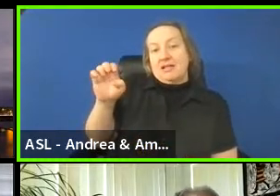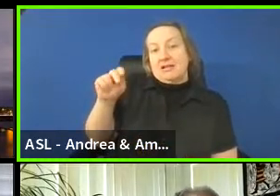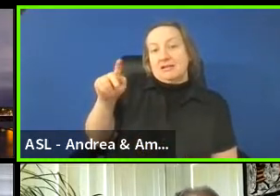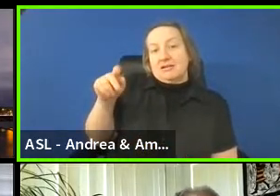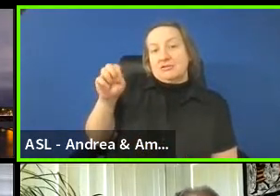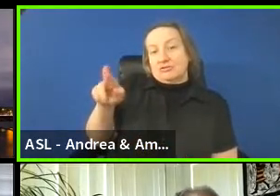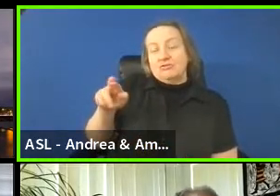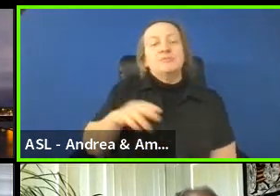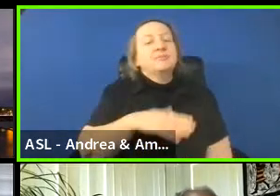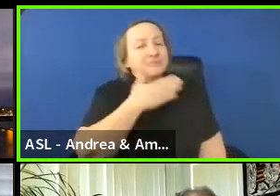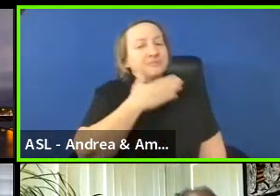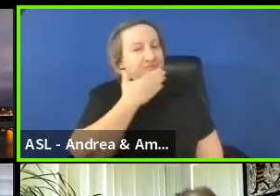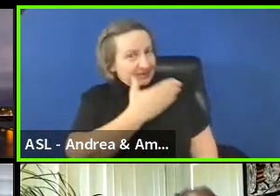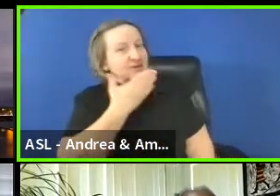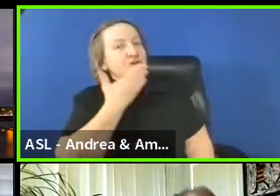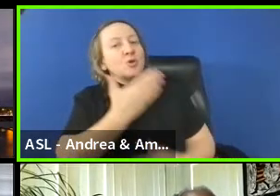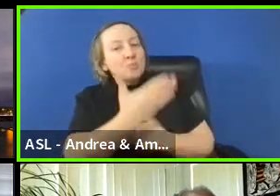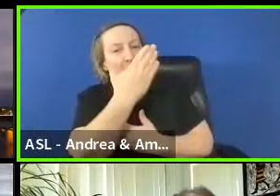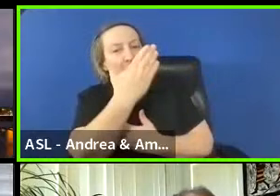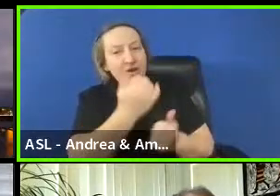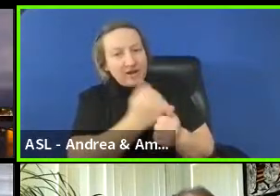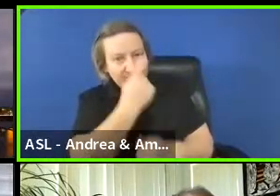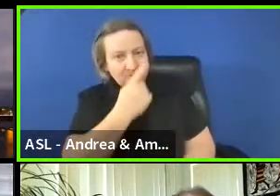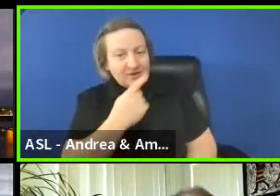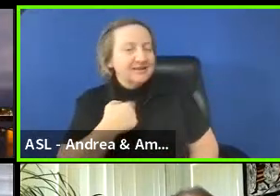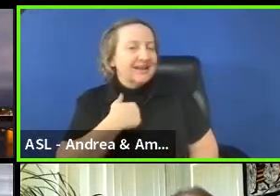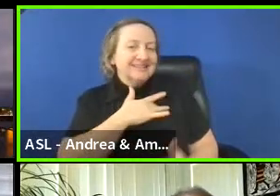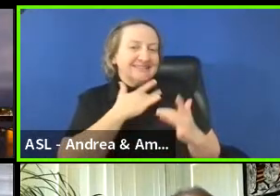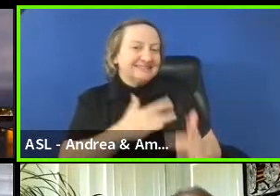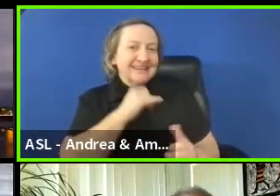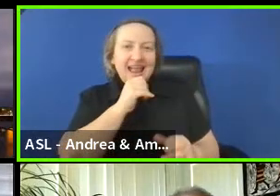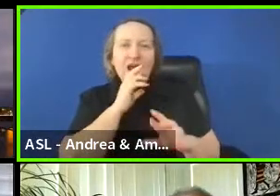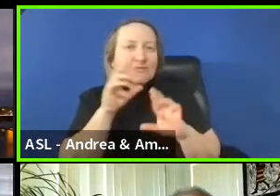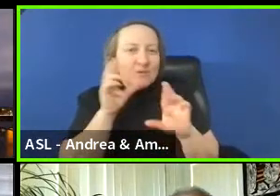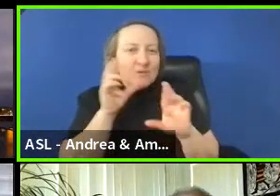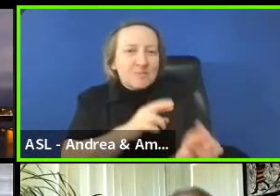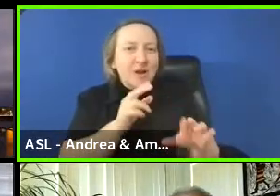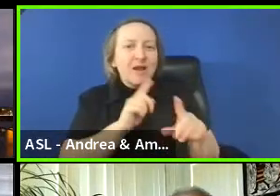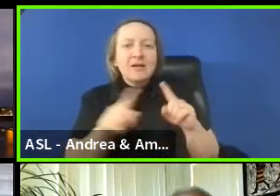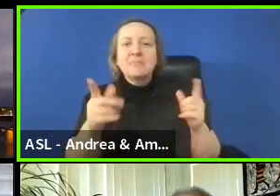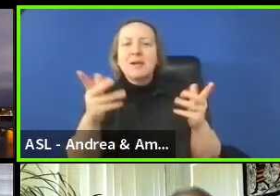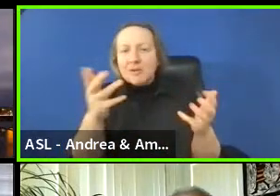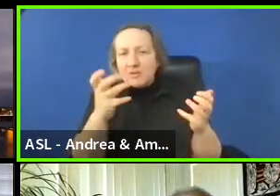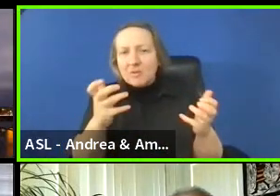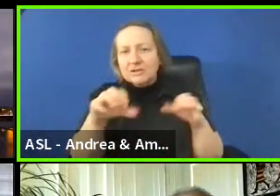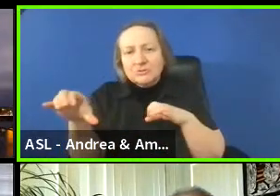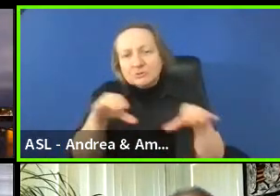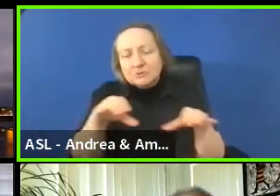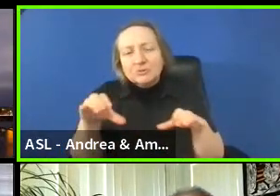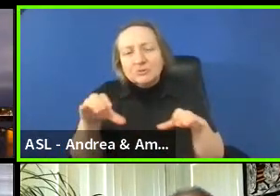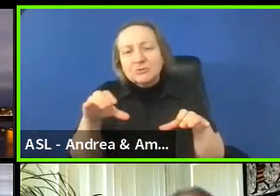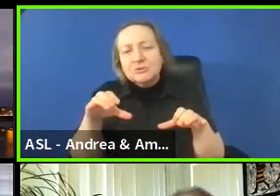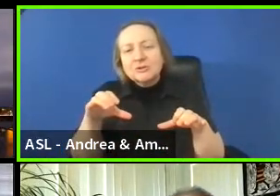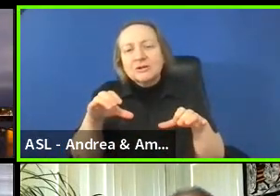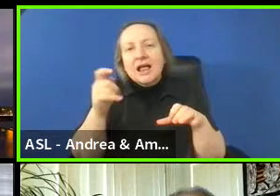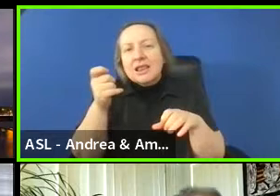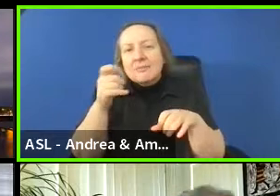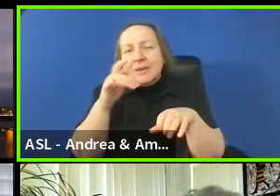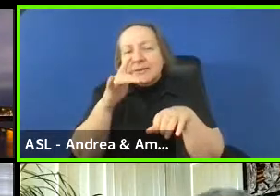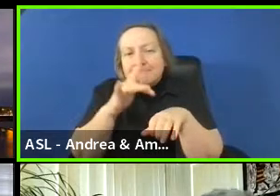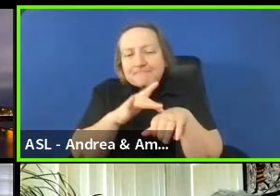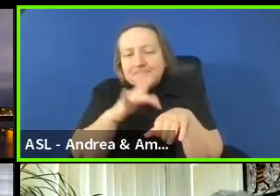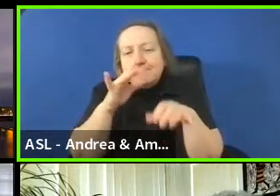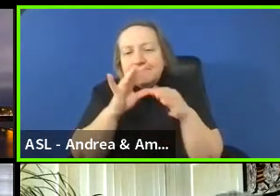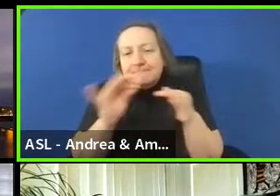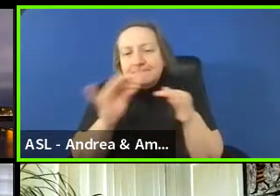you. Good morning, everyone. I don't typically report, but I do just want to do a kind of touch point that says that